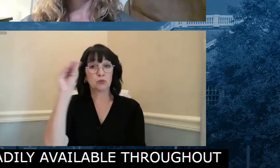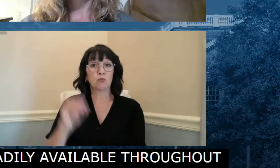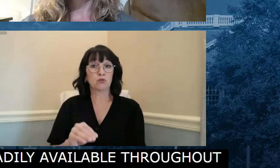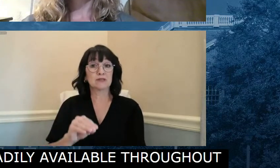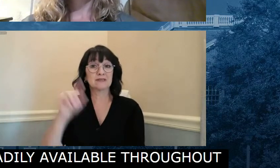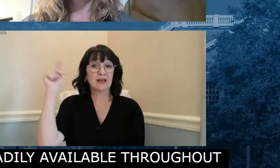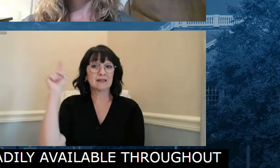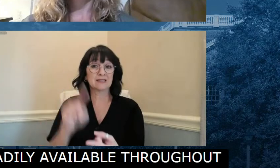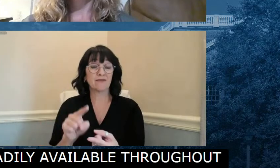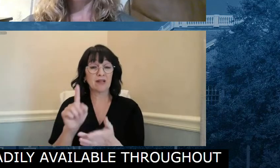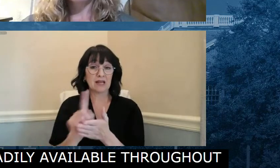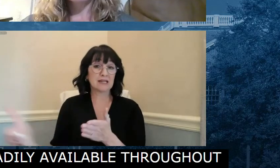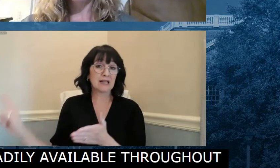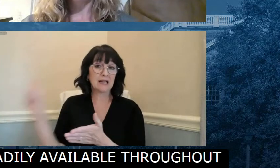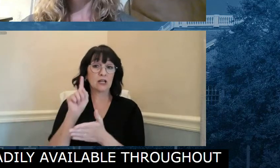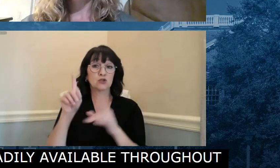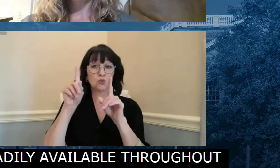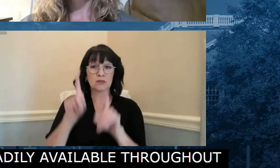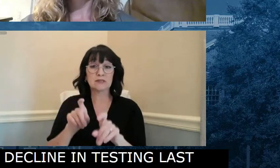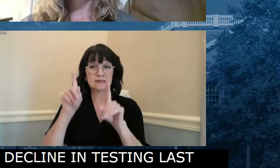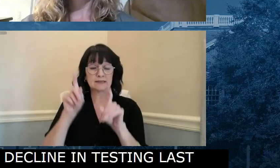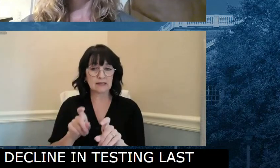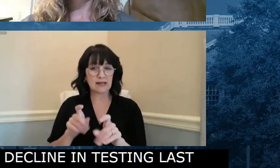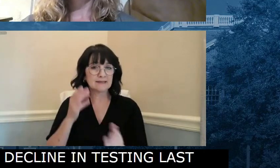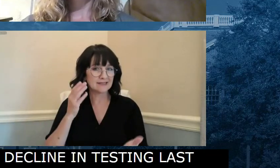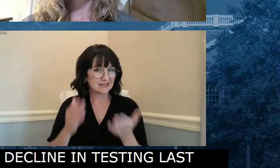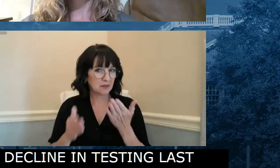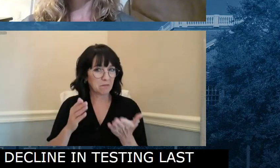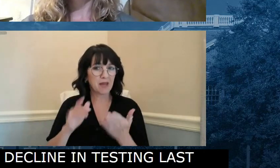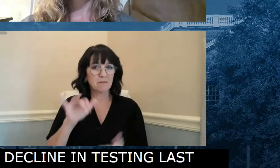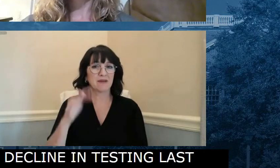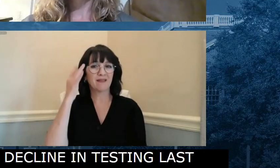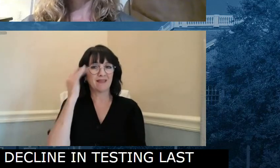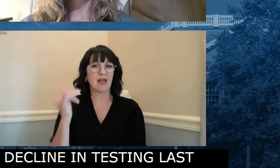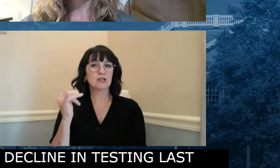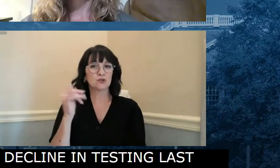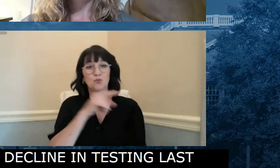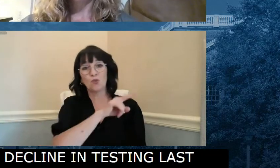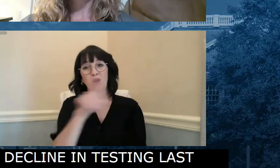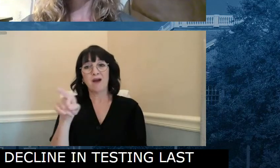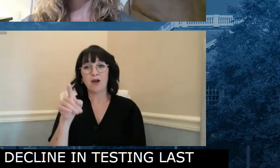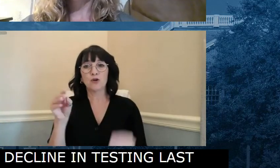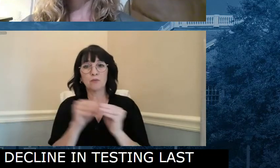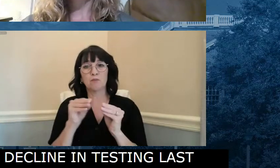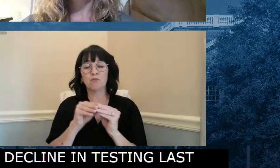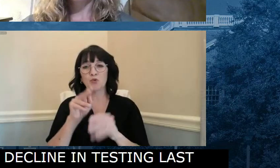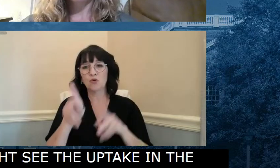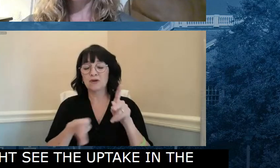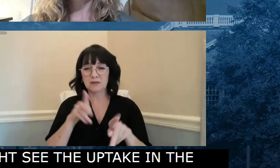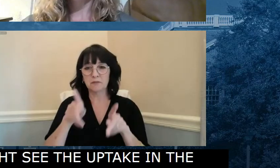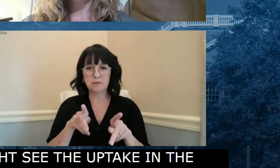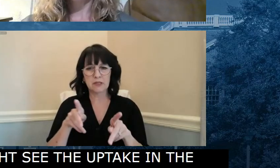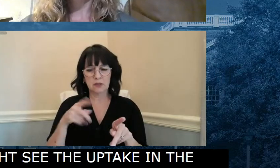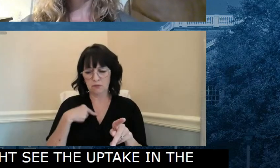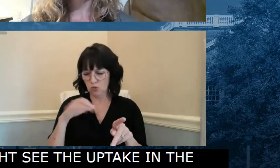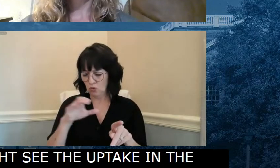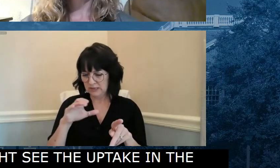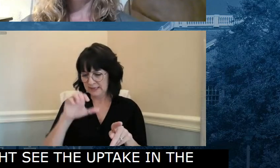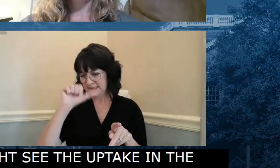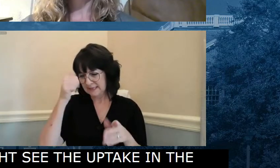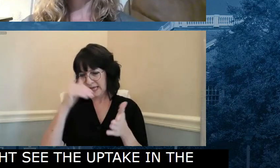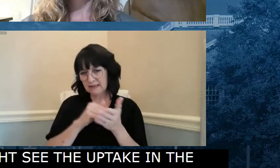that's a little bit reason why we might see the uptick in the percent positive. We did, I want to say 10,400 the week before. We were